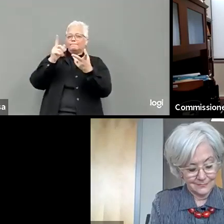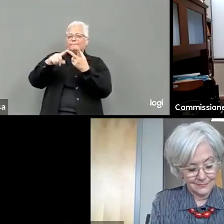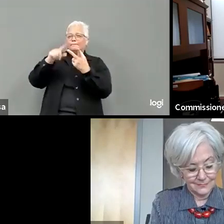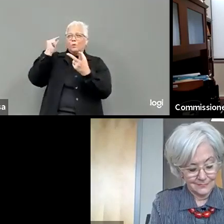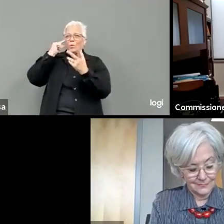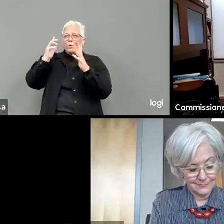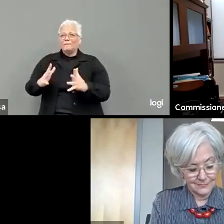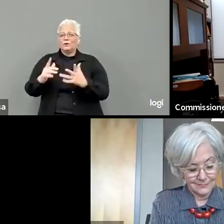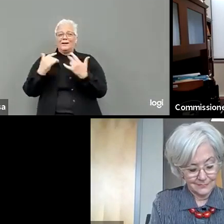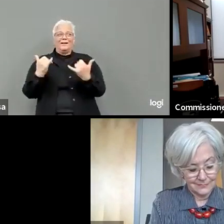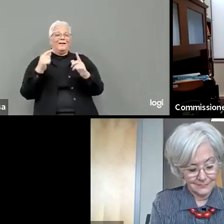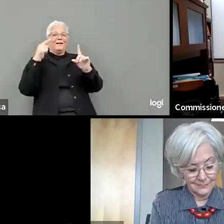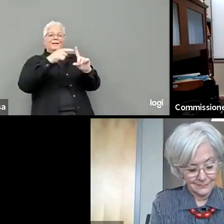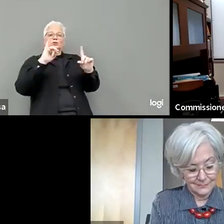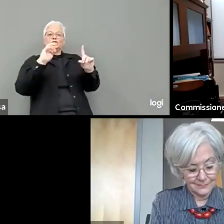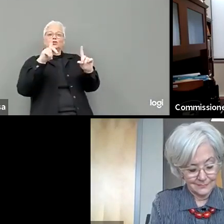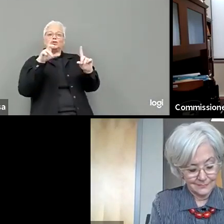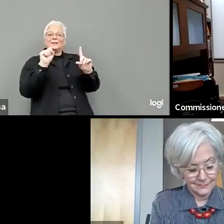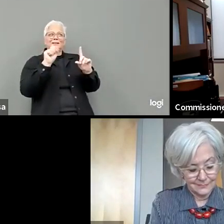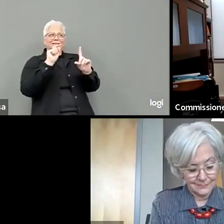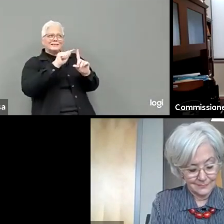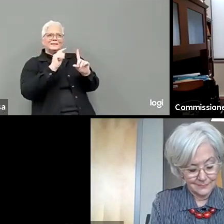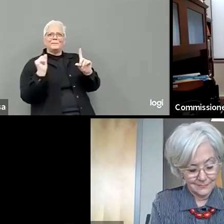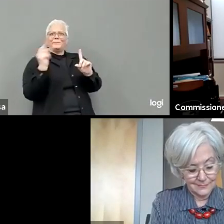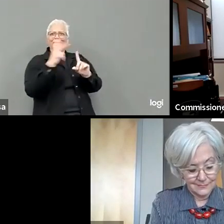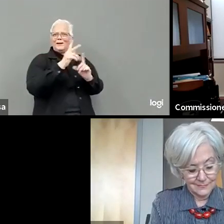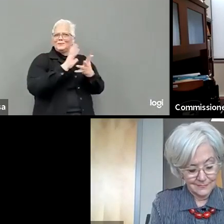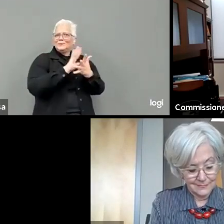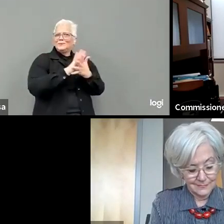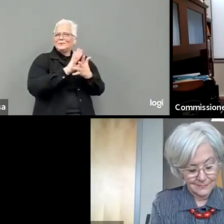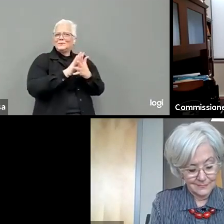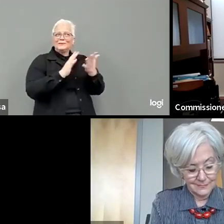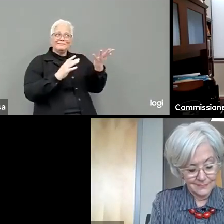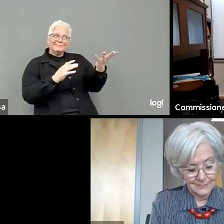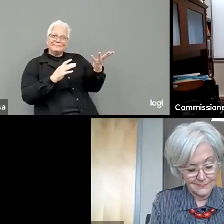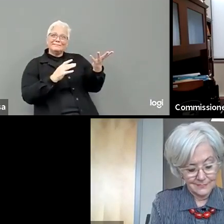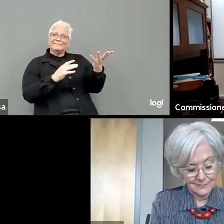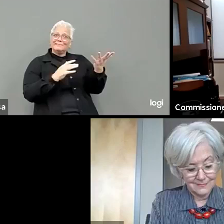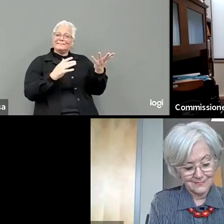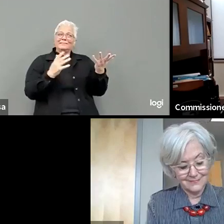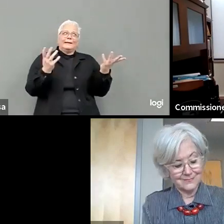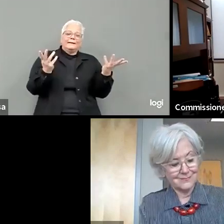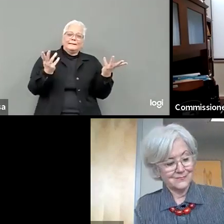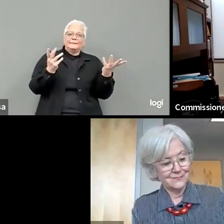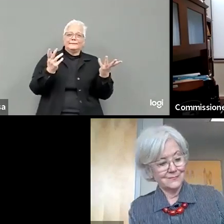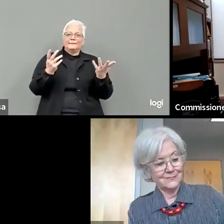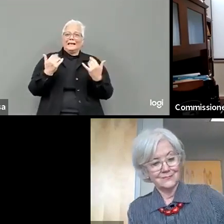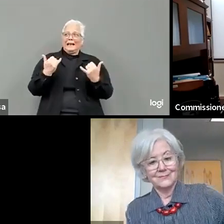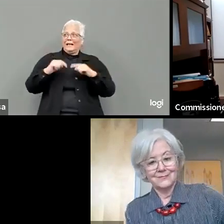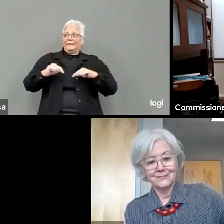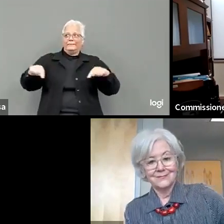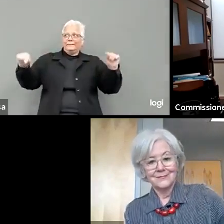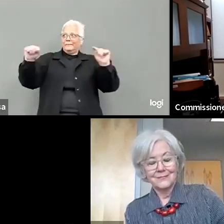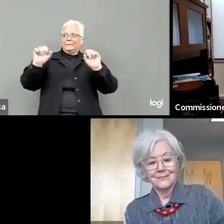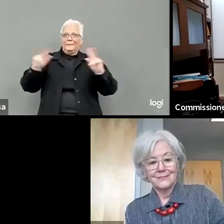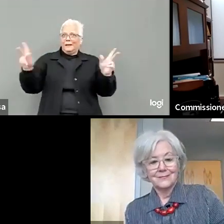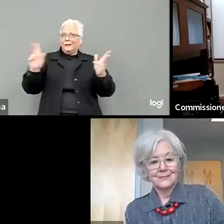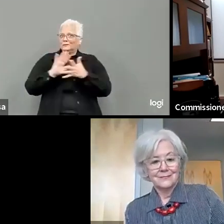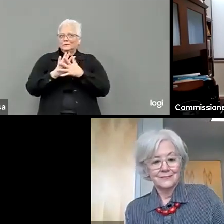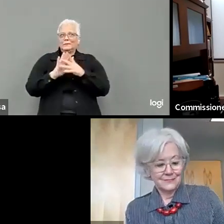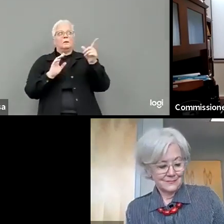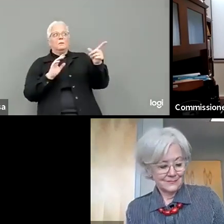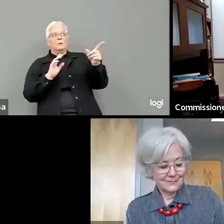this pandemic when you have so many families who can take an alternative are leaving